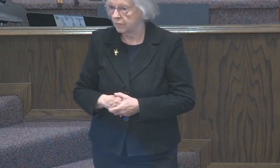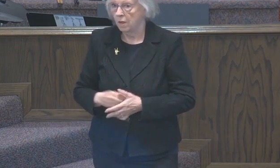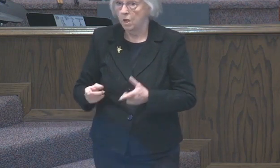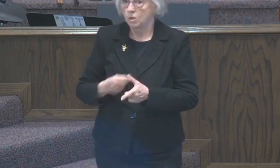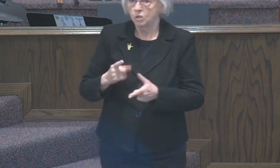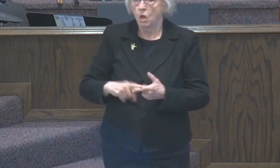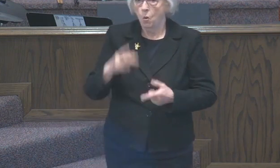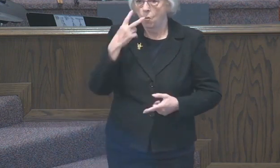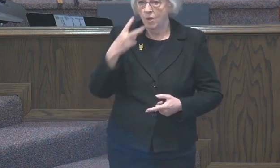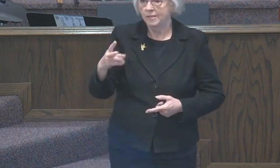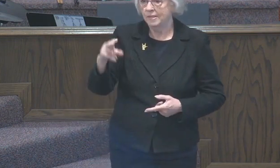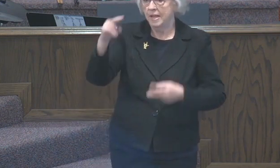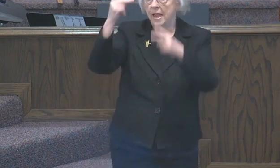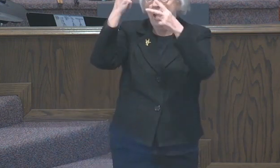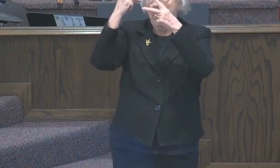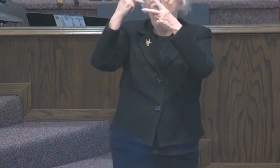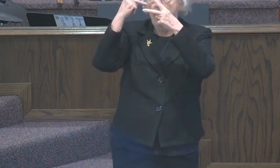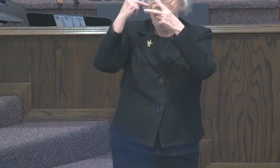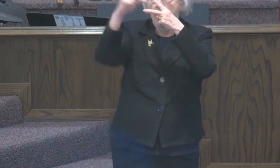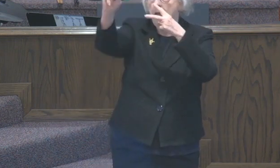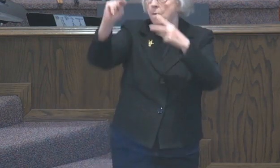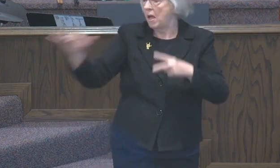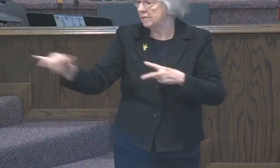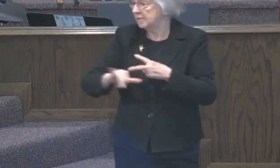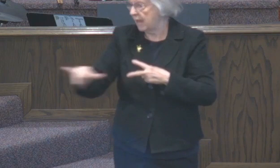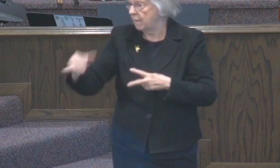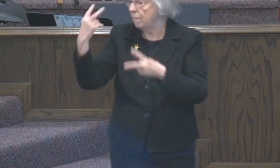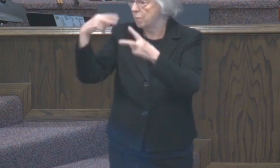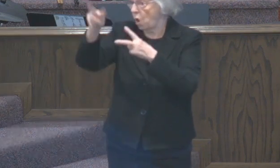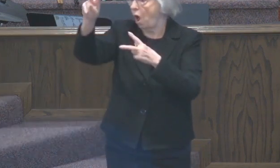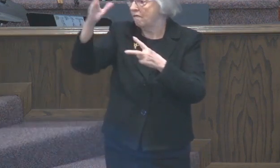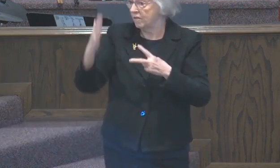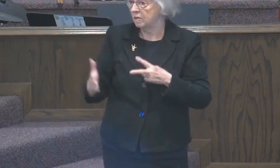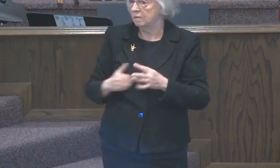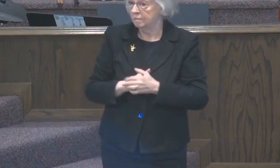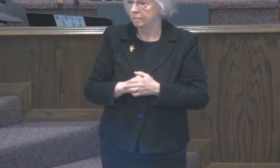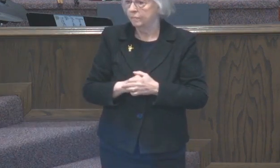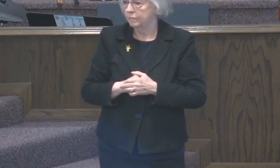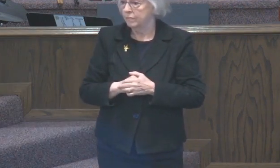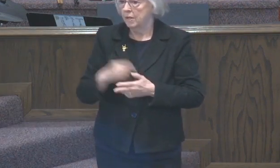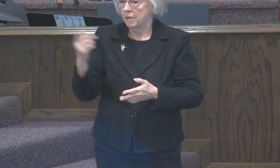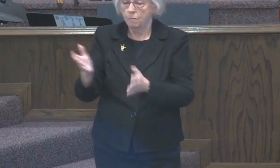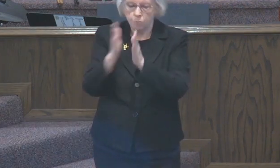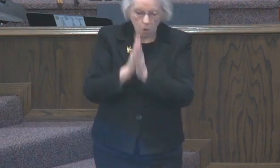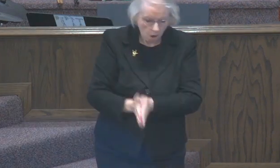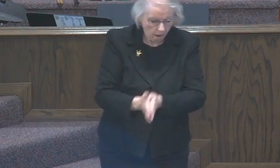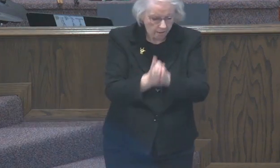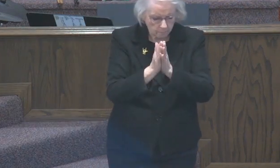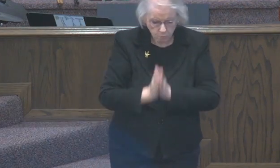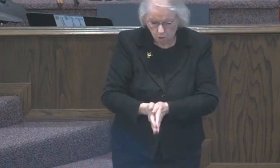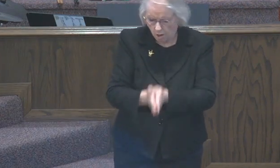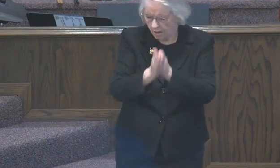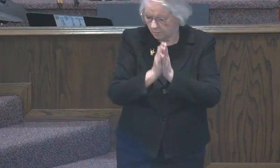he was just everyday regular conversation, he was always in an attitude of prayer.